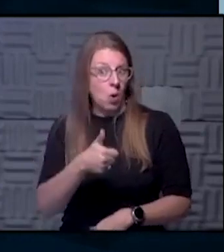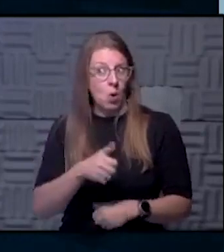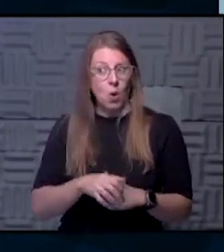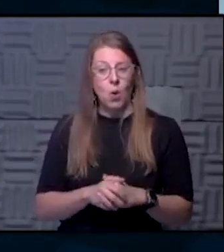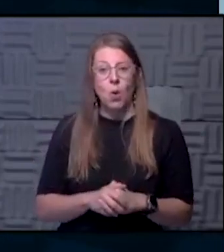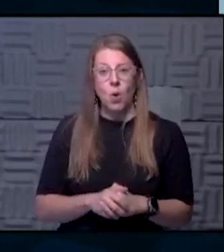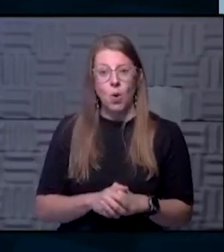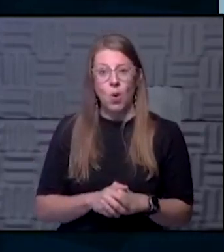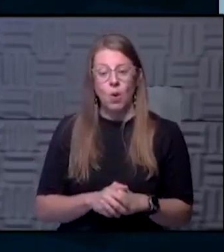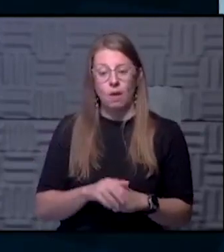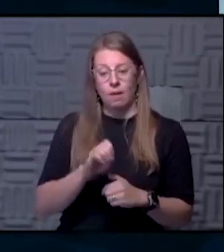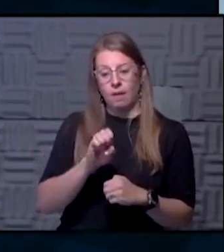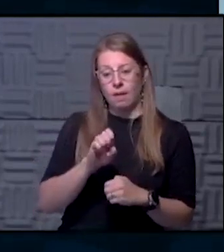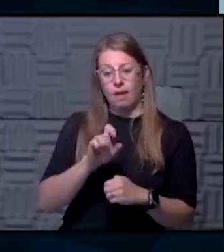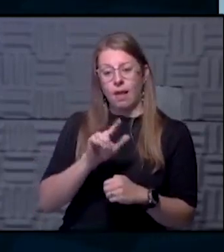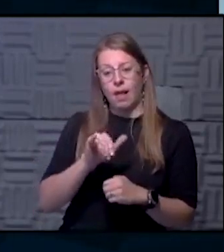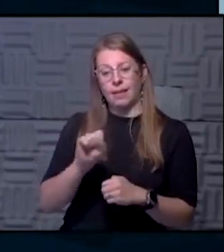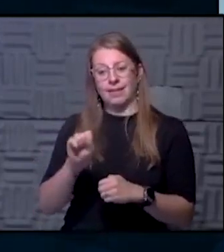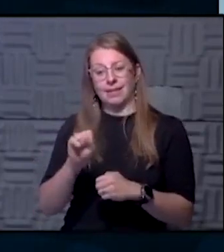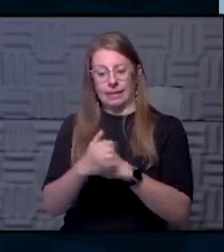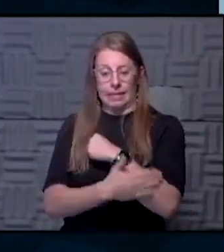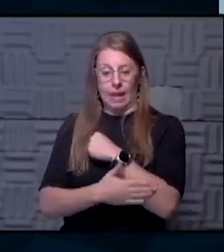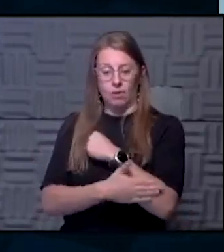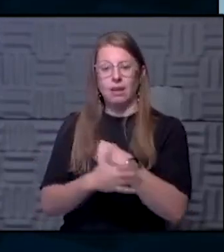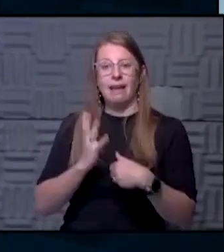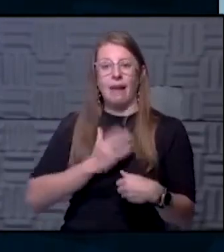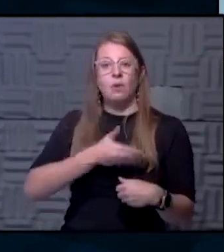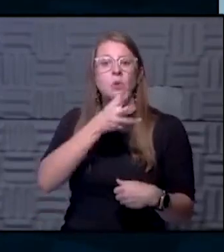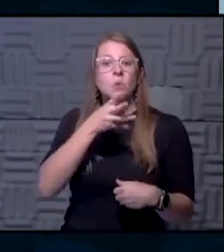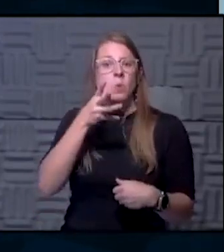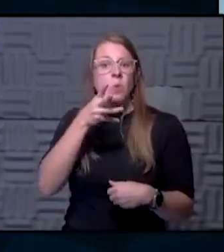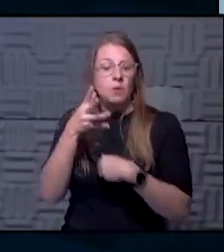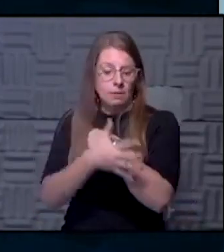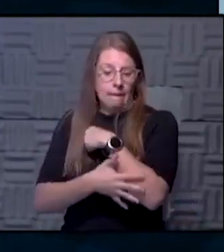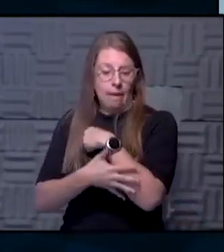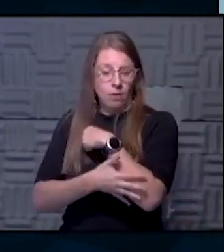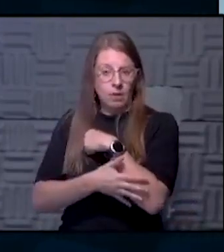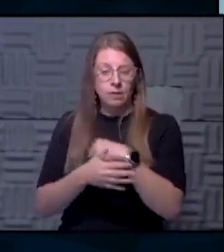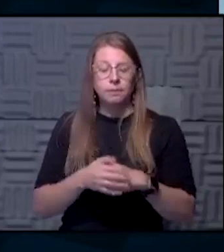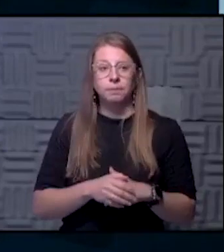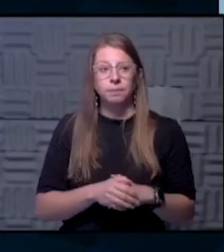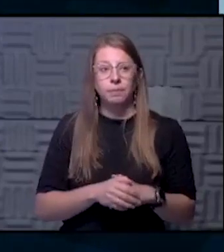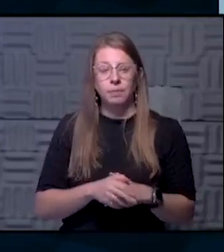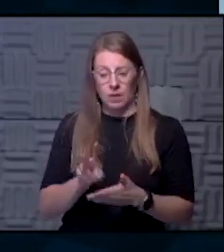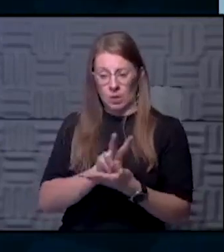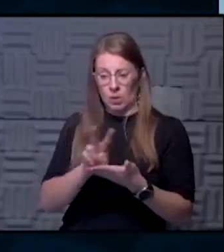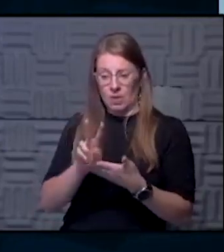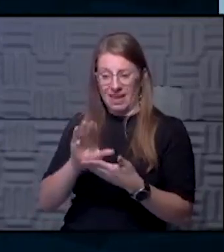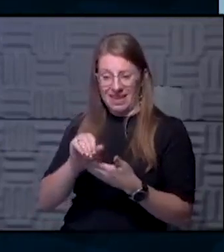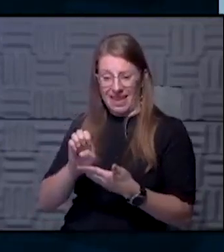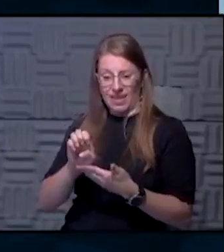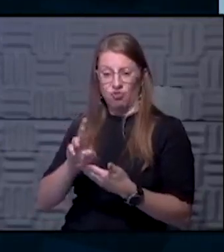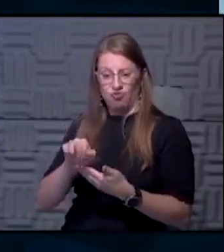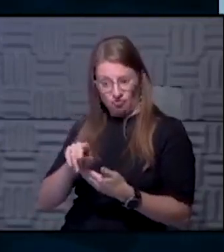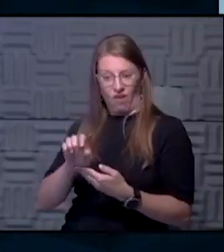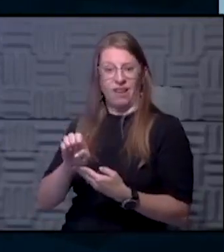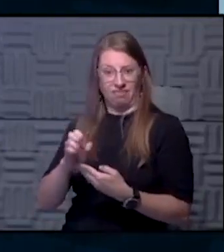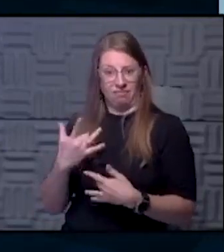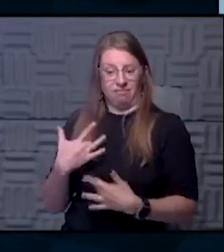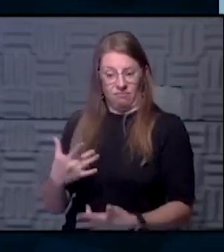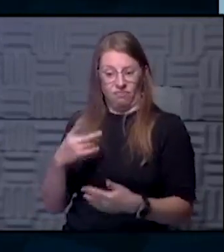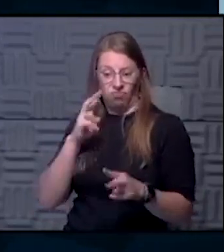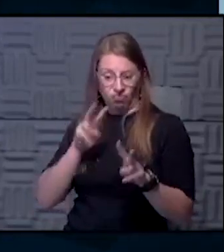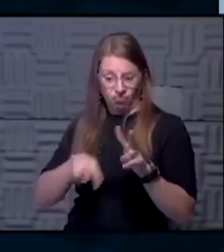and in Ellis County and in some of our rural counties, if you look at a 2-week case rate, which is the way we look at it, a